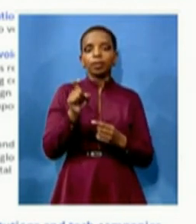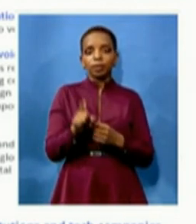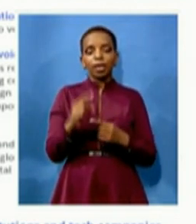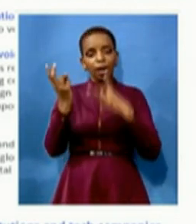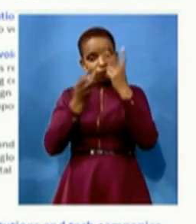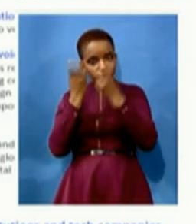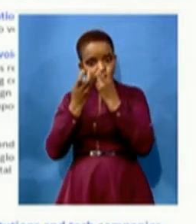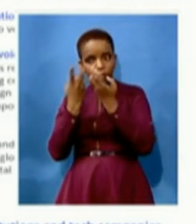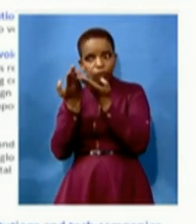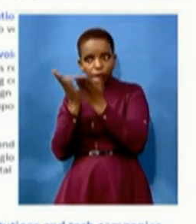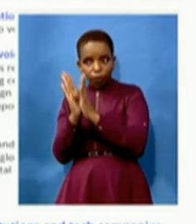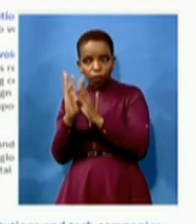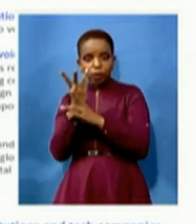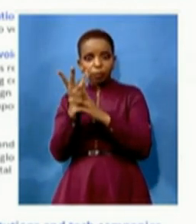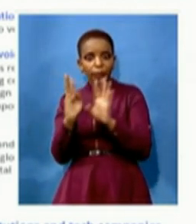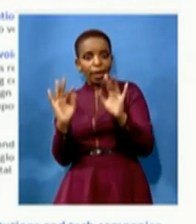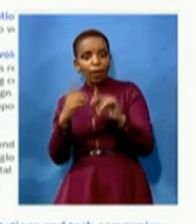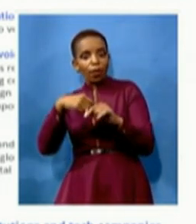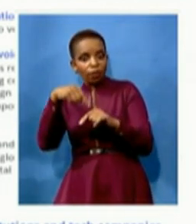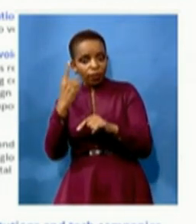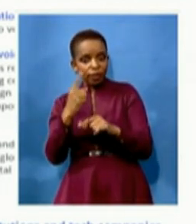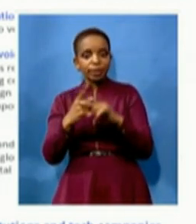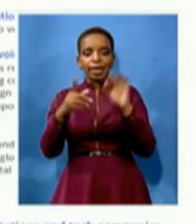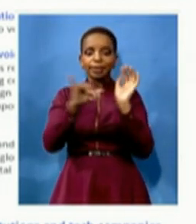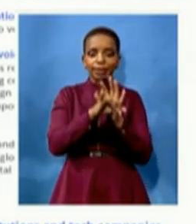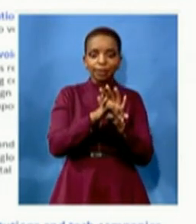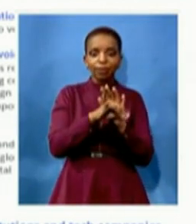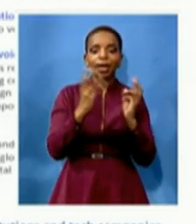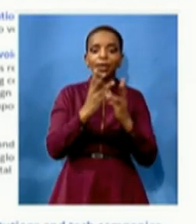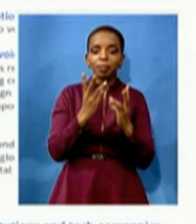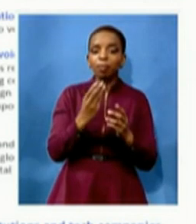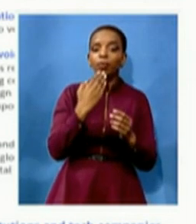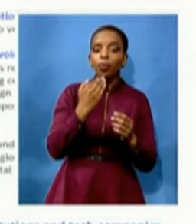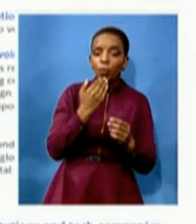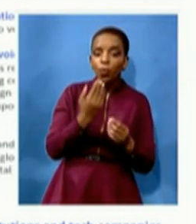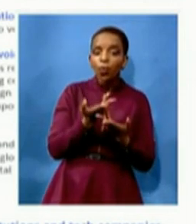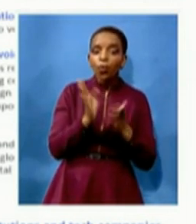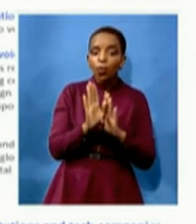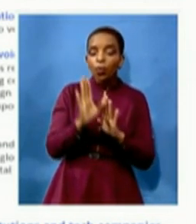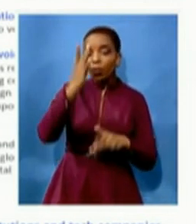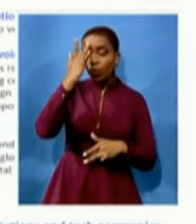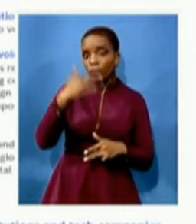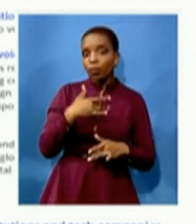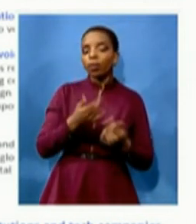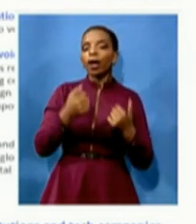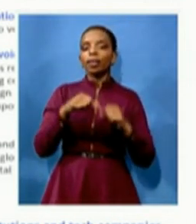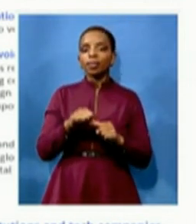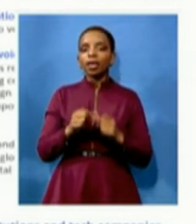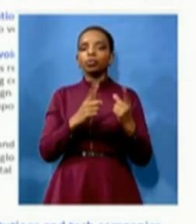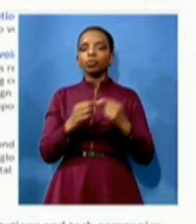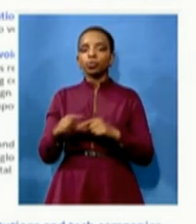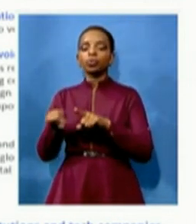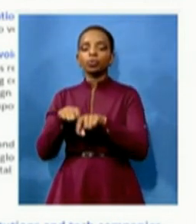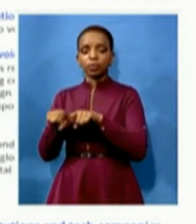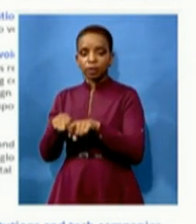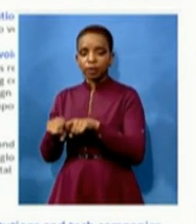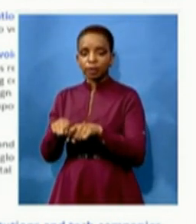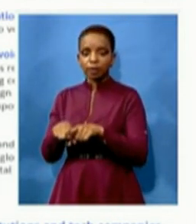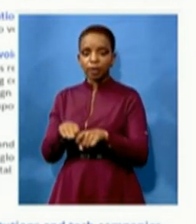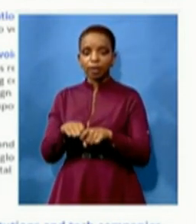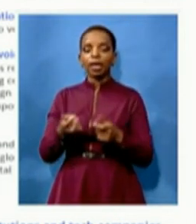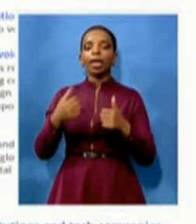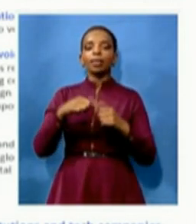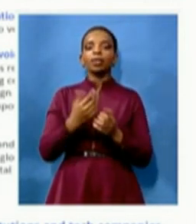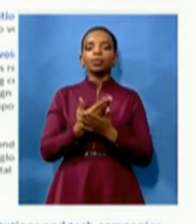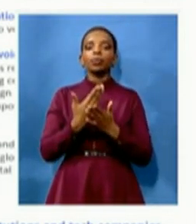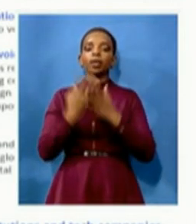are positive through additional testing, and then you need to have an inclusive model of track and trace that tracks down all their